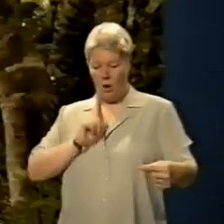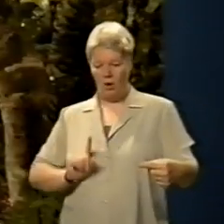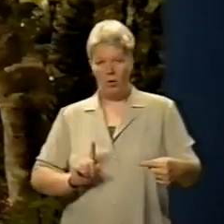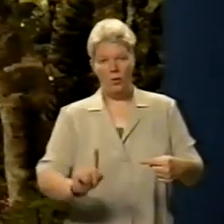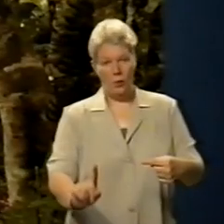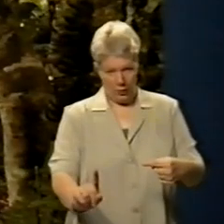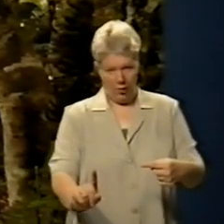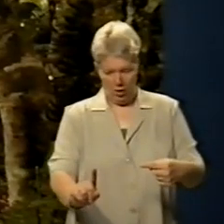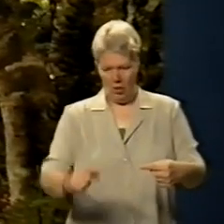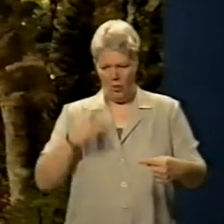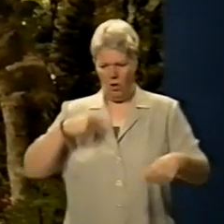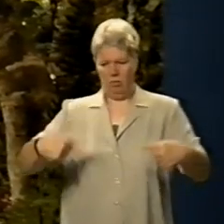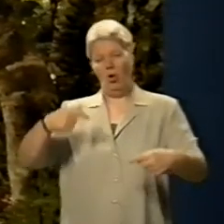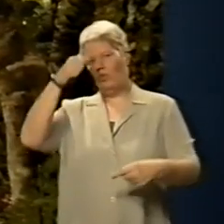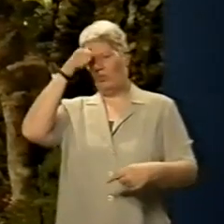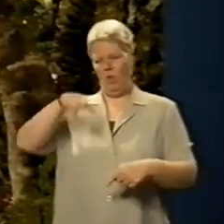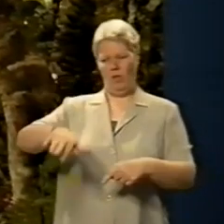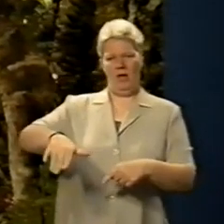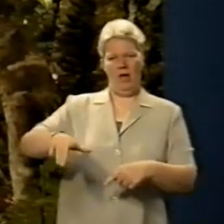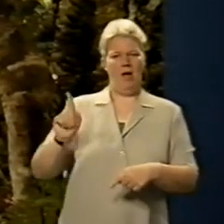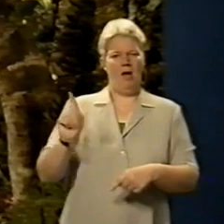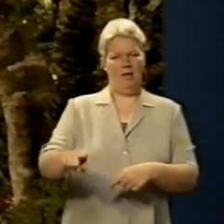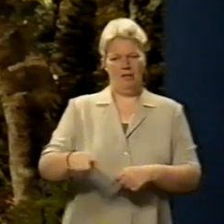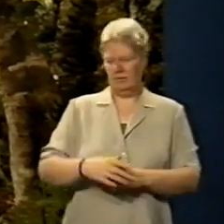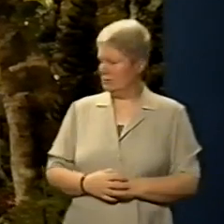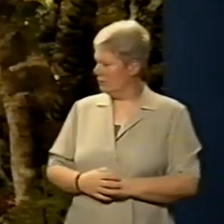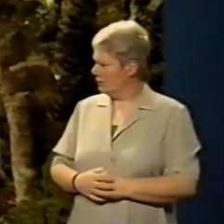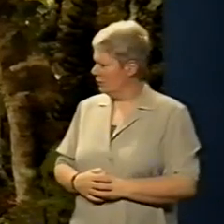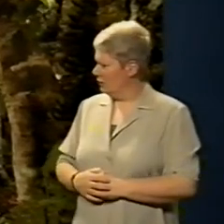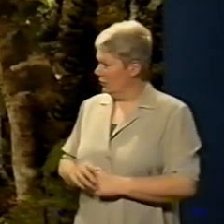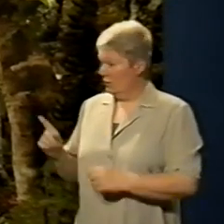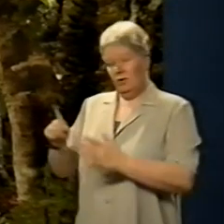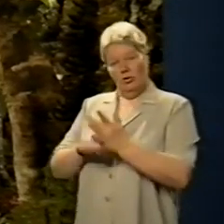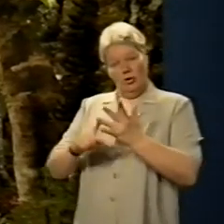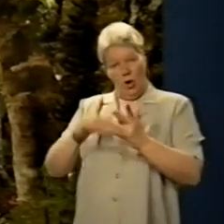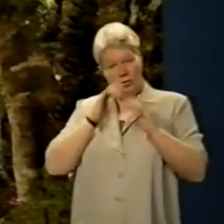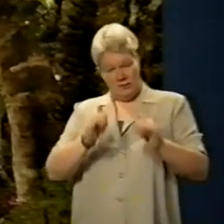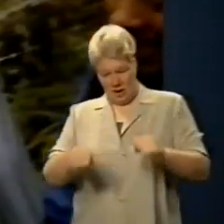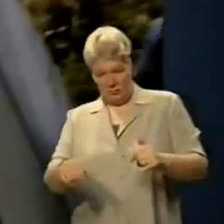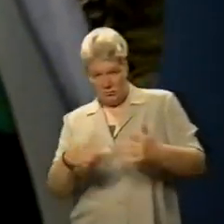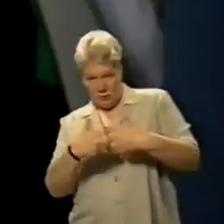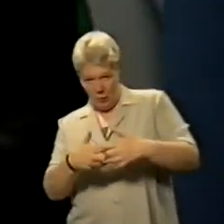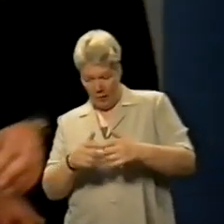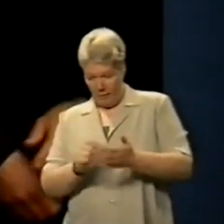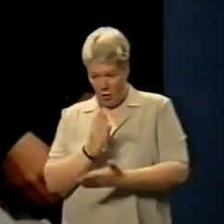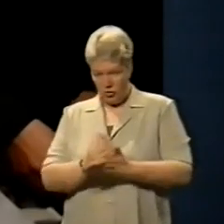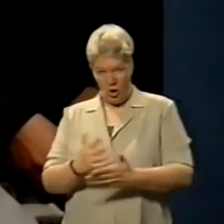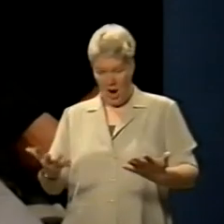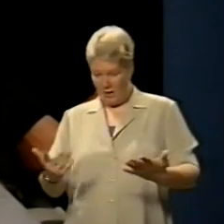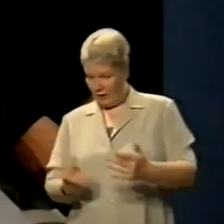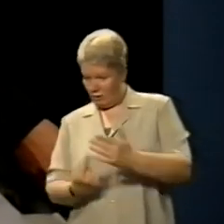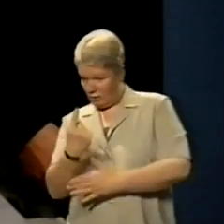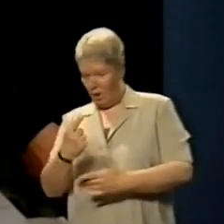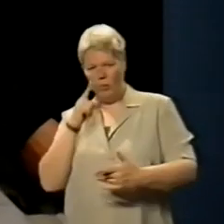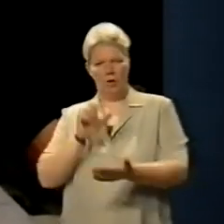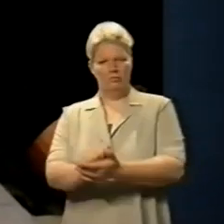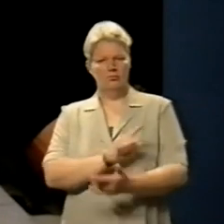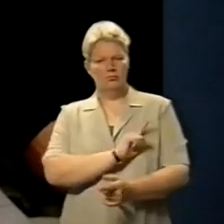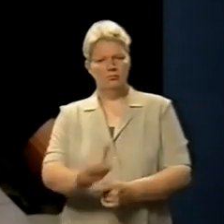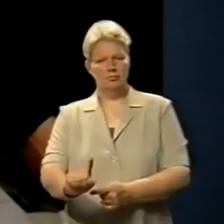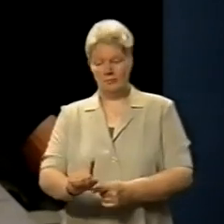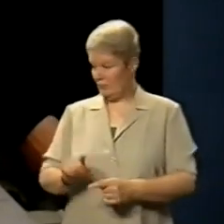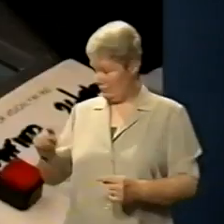set up camp and monitor the nest throughout the night. Today, Joe's testing the kit, so it's ready to go at any time. The infrared camera's hooked up